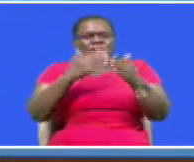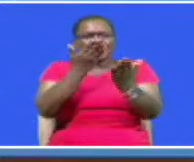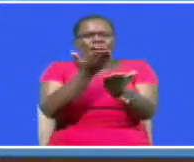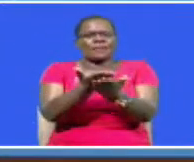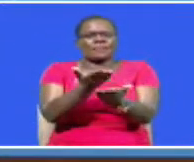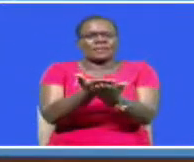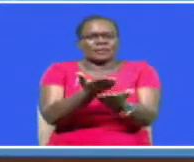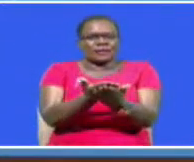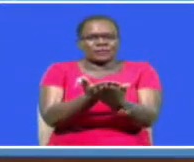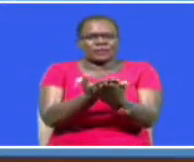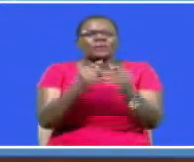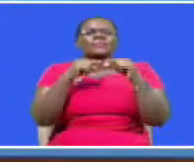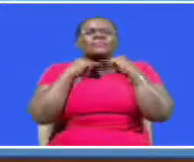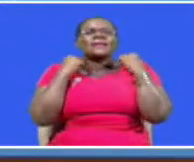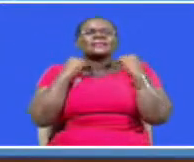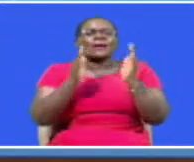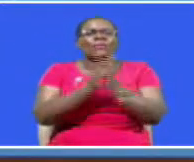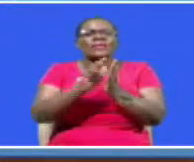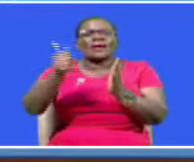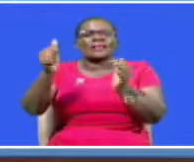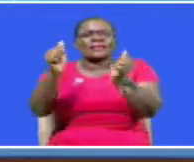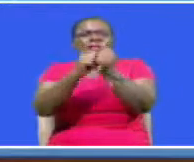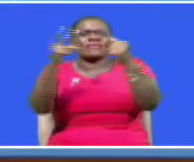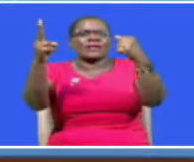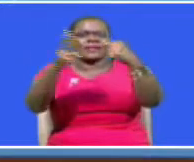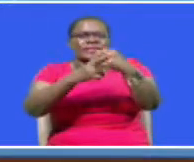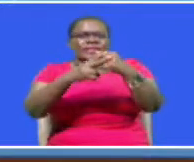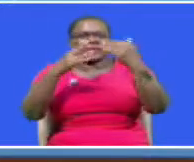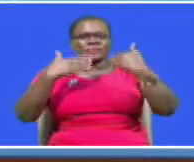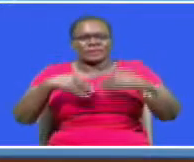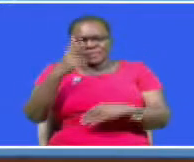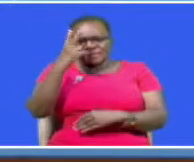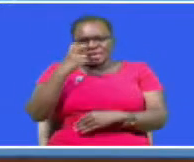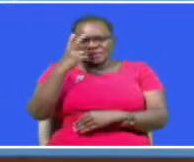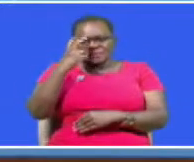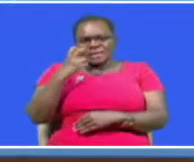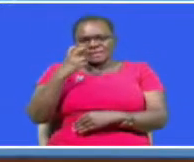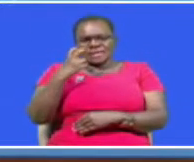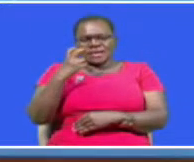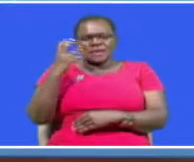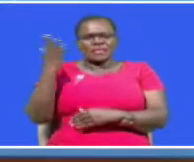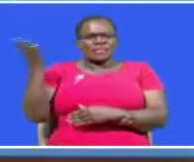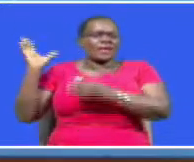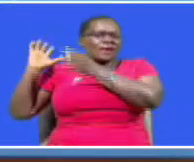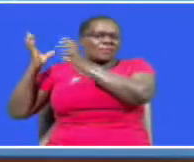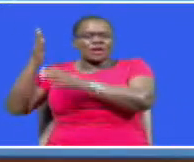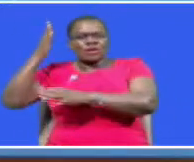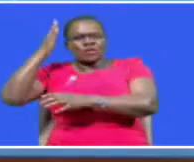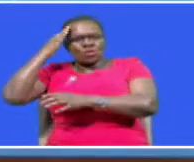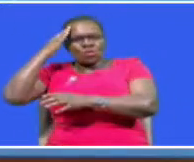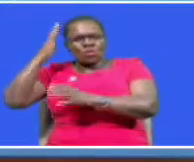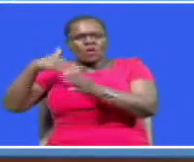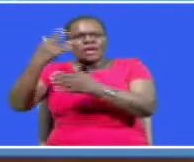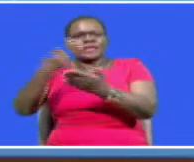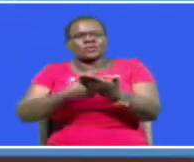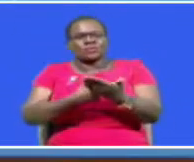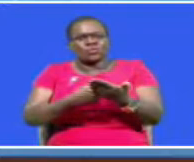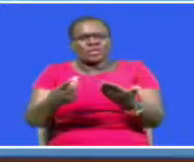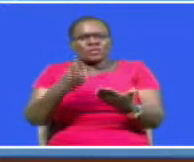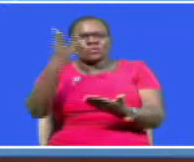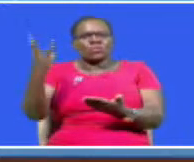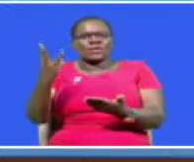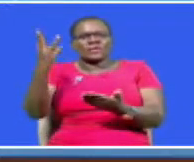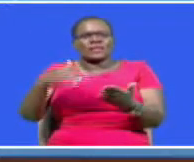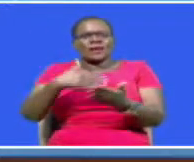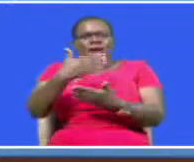application. Mackenzie and 17 others associated with the Shakahola massacre will know their fate on Wednesday next week. This